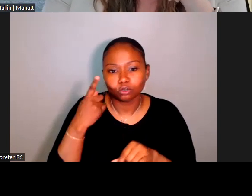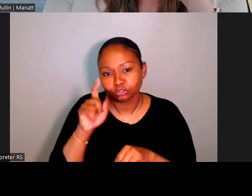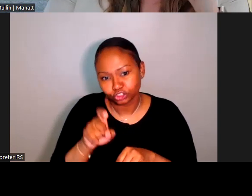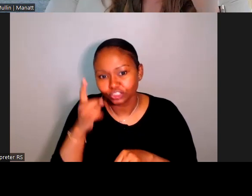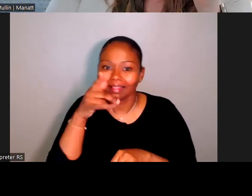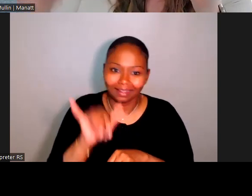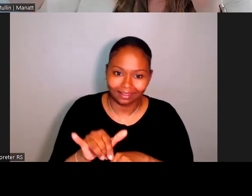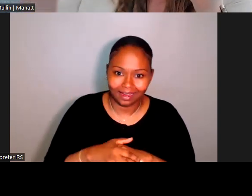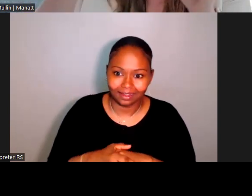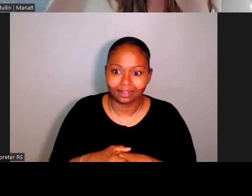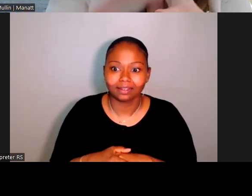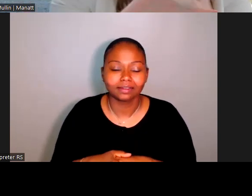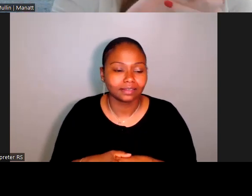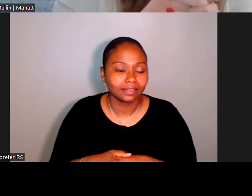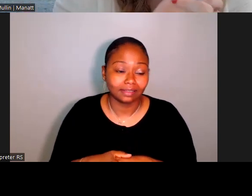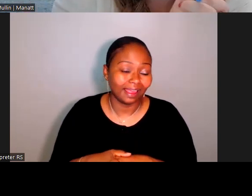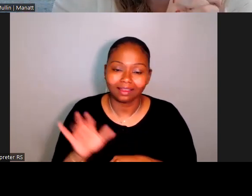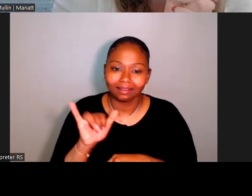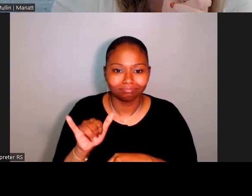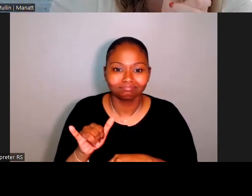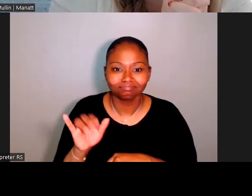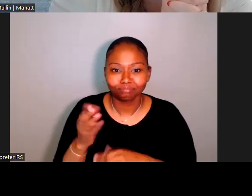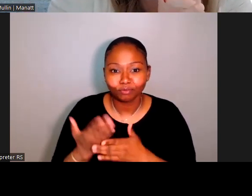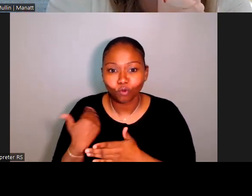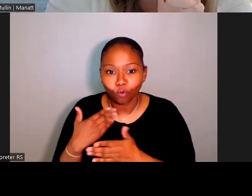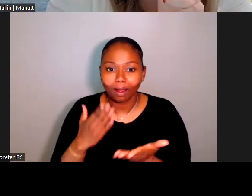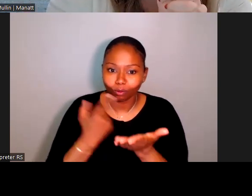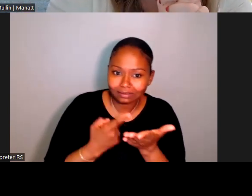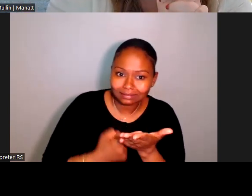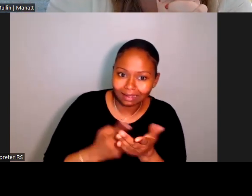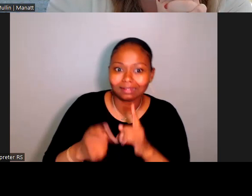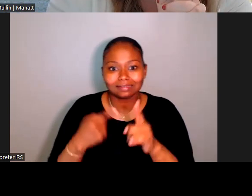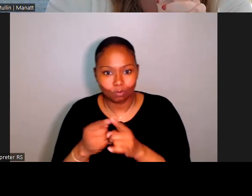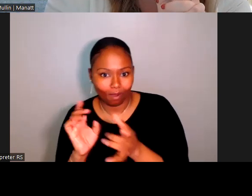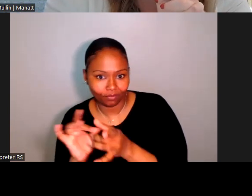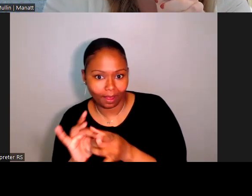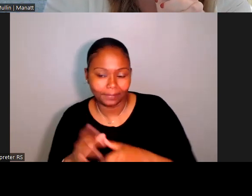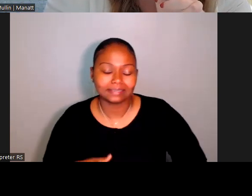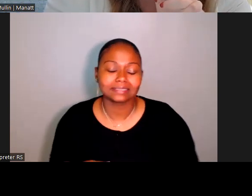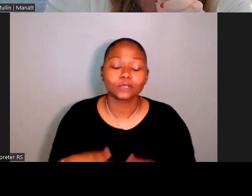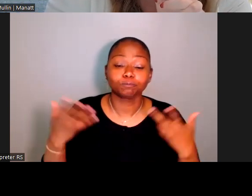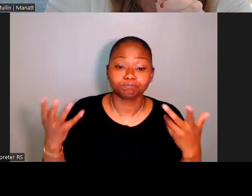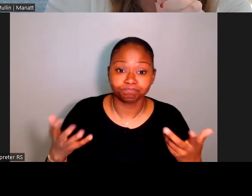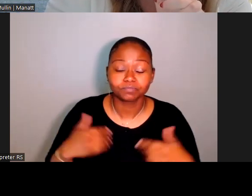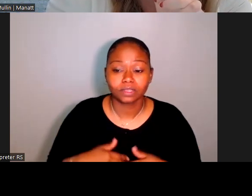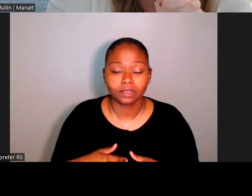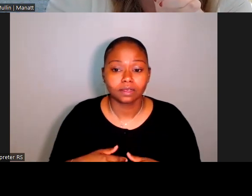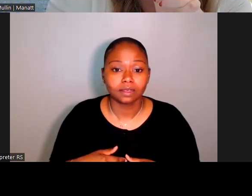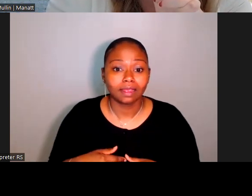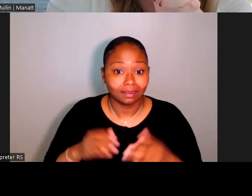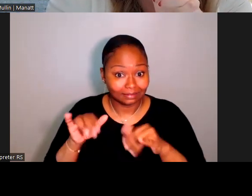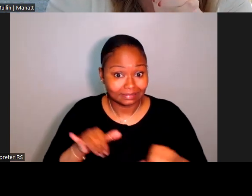then same as we did last time, we'll take comments. So the high level framing here is that as a standard during a state